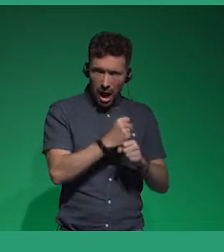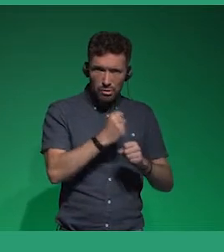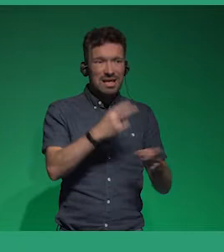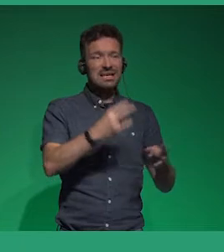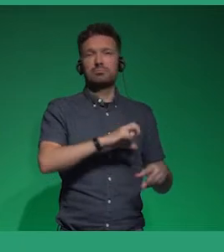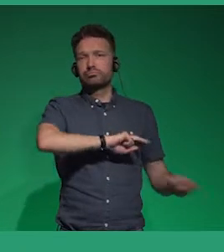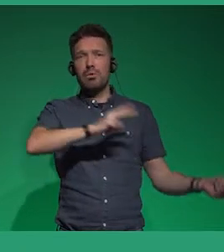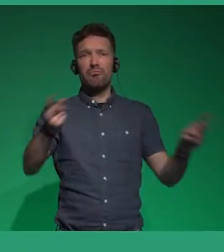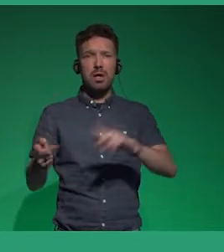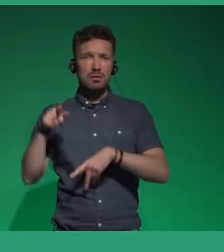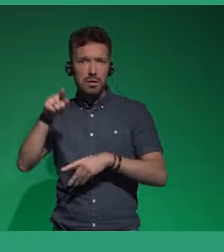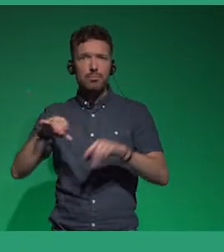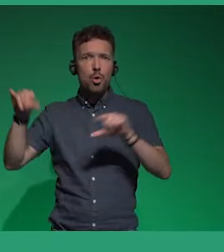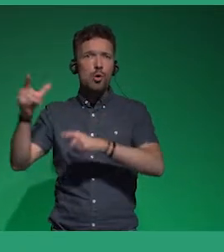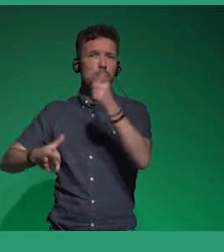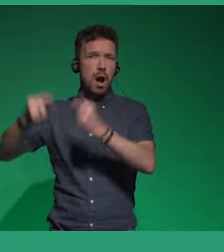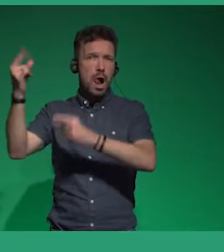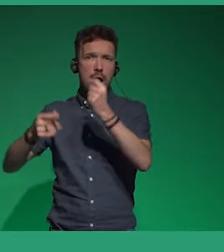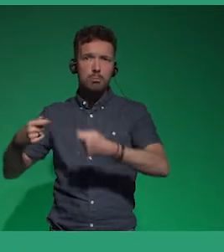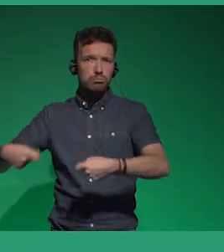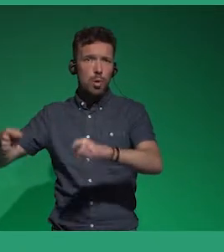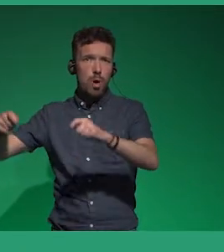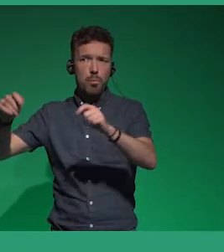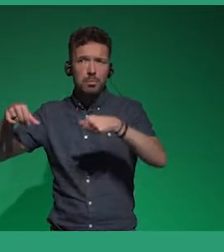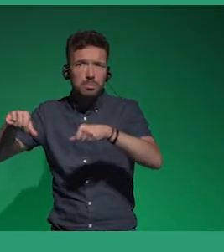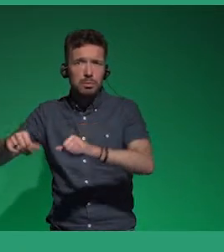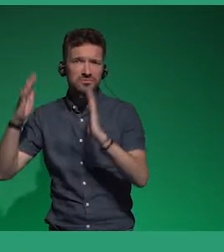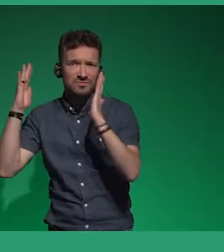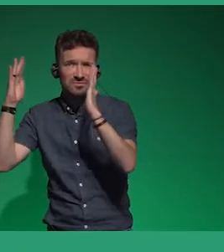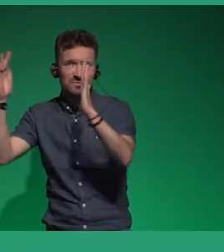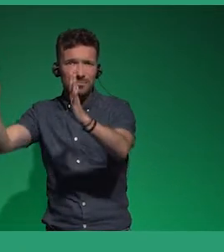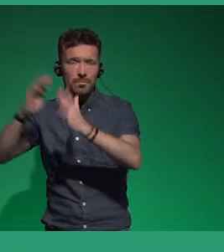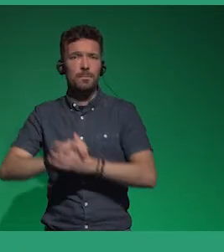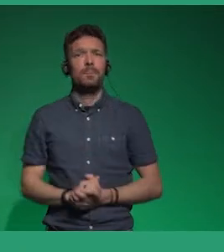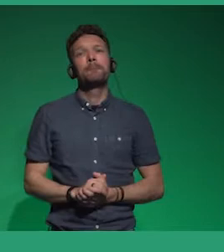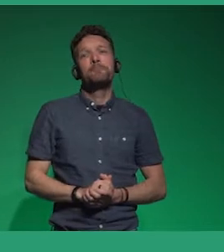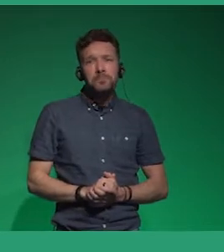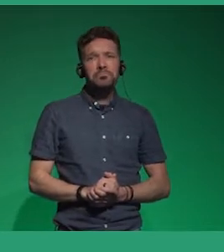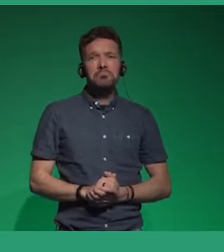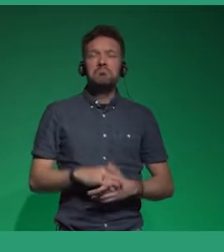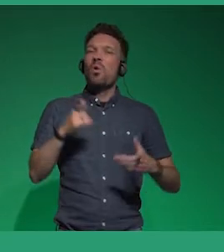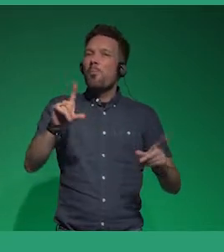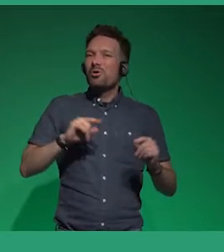much less labor intense compared to rubber, which means that both